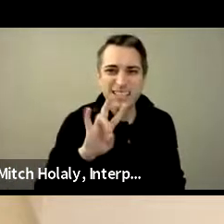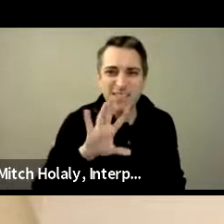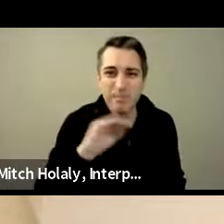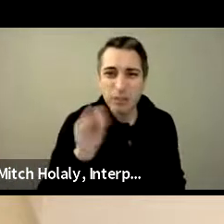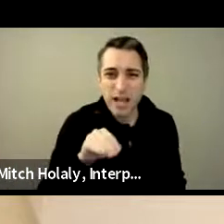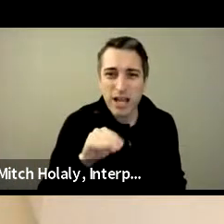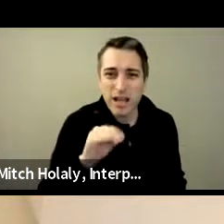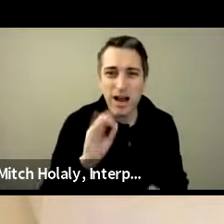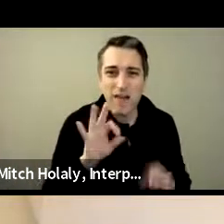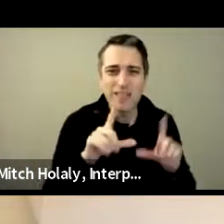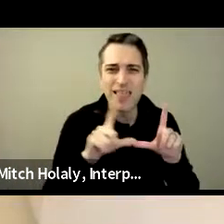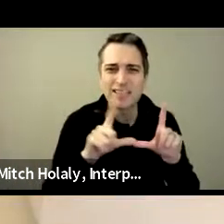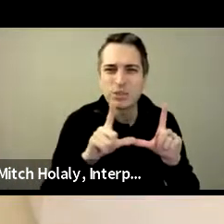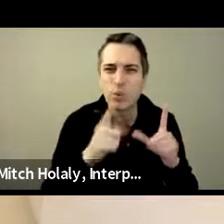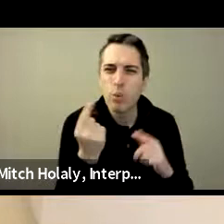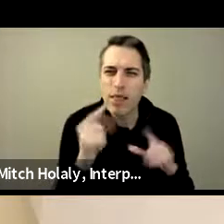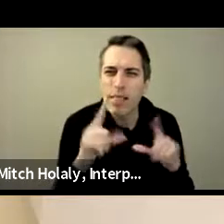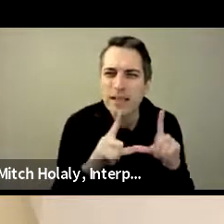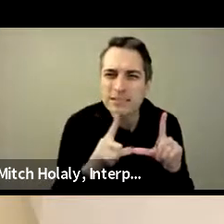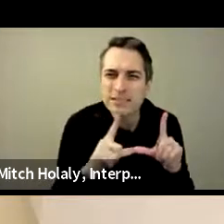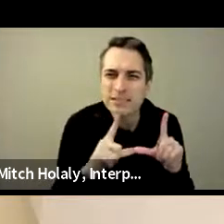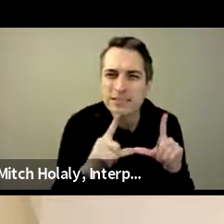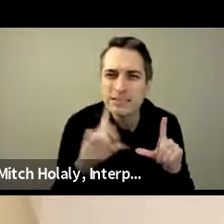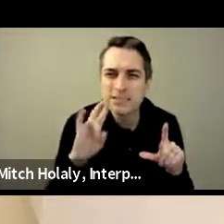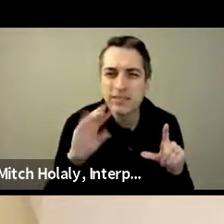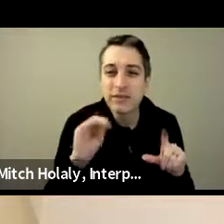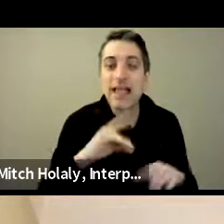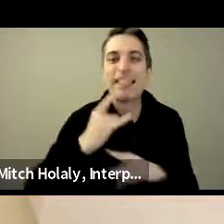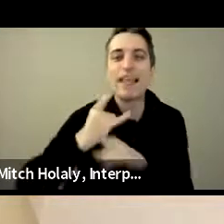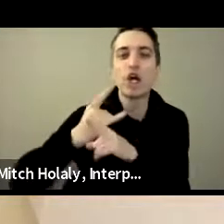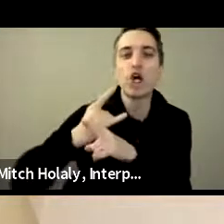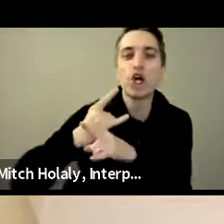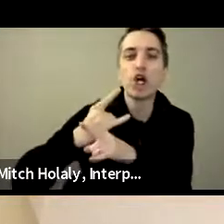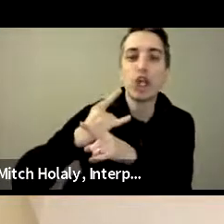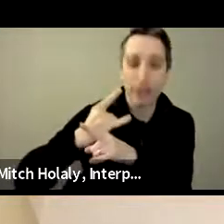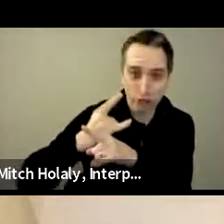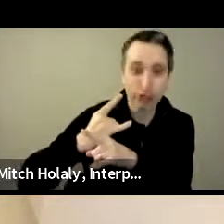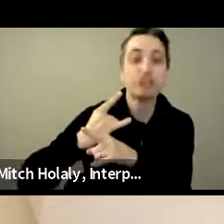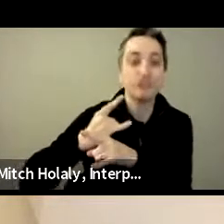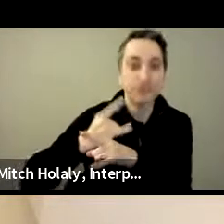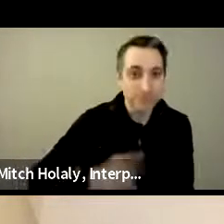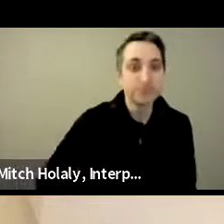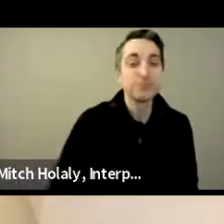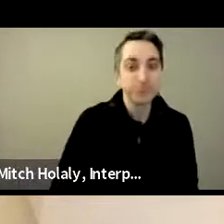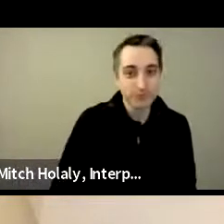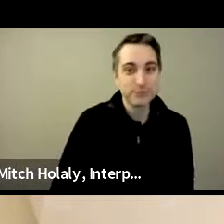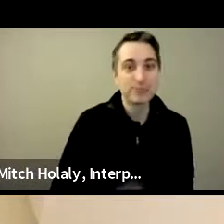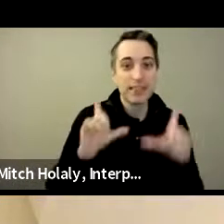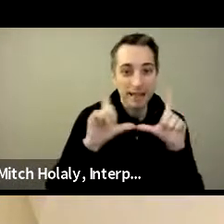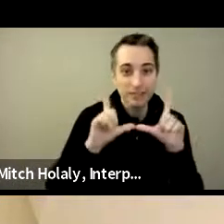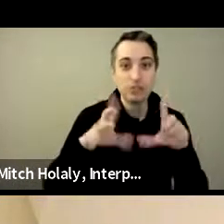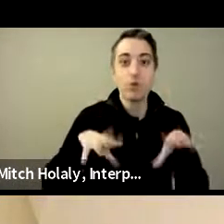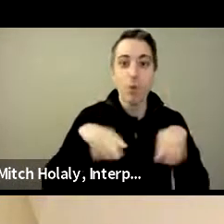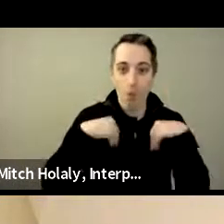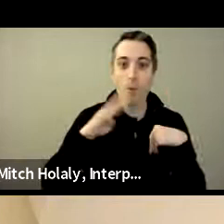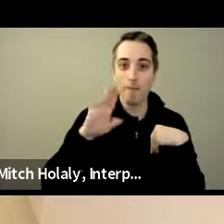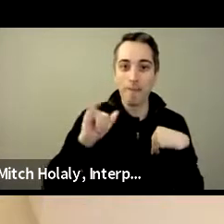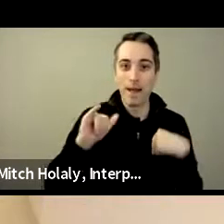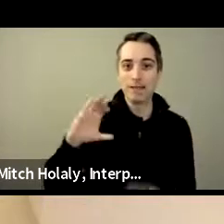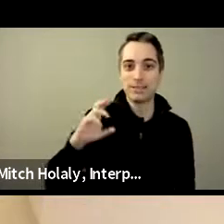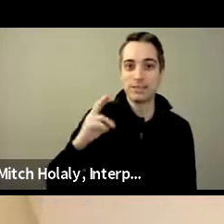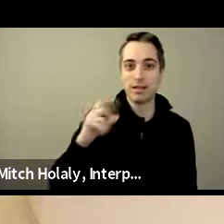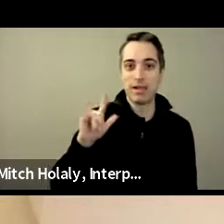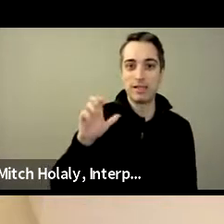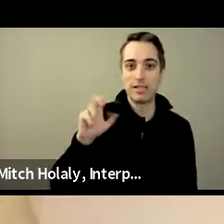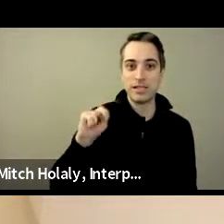licenses. I'm sorry, I didn't hear. What licenses? 75%? Liquor. Oh, okay. Alcohol. Okay. Liquor. Okay. Thank you. Yeah. Commissioner Al-Hassan, your hand was